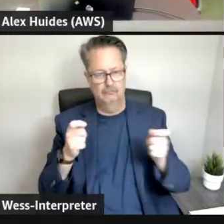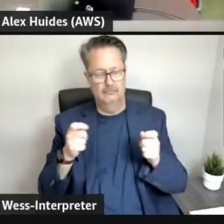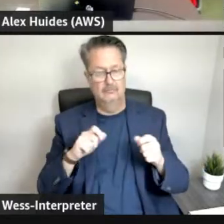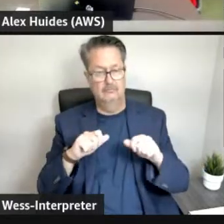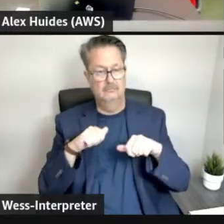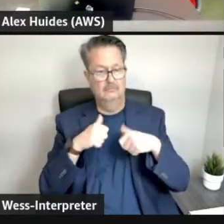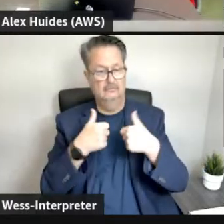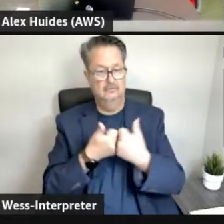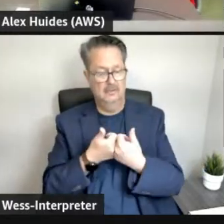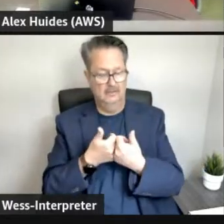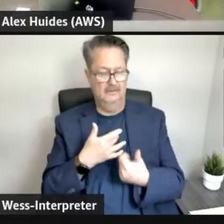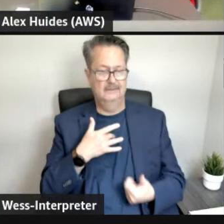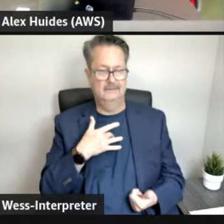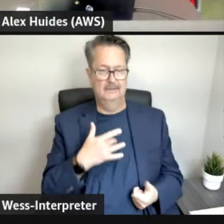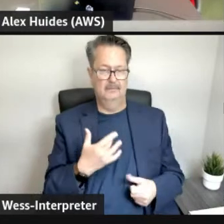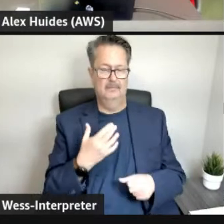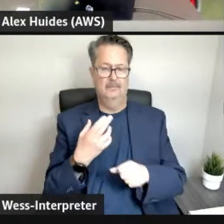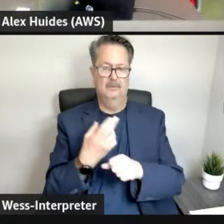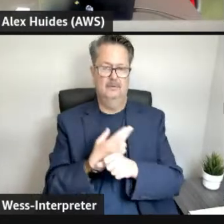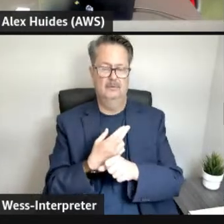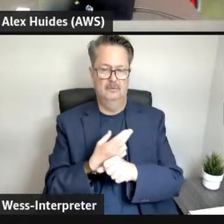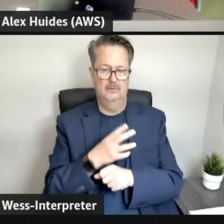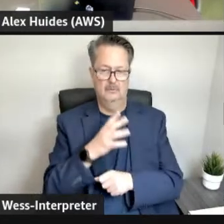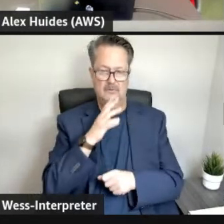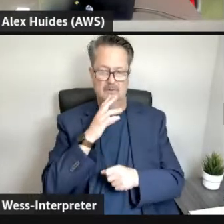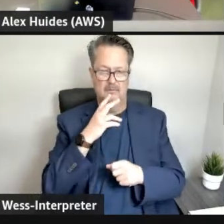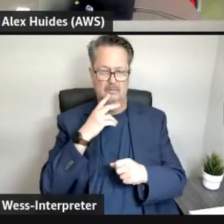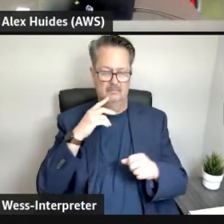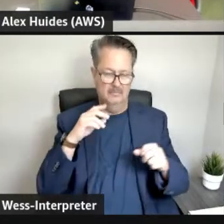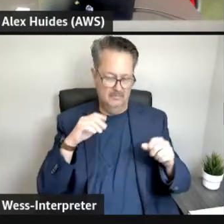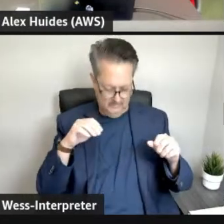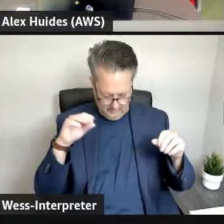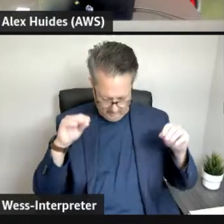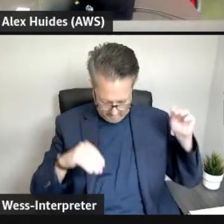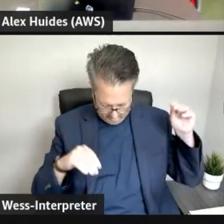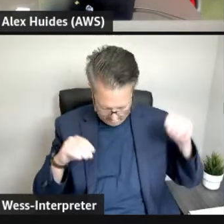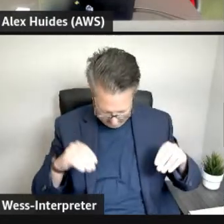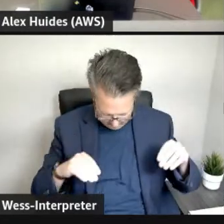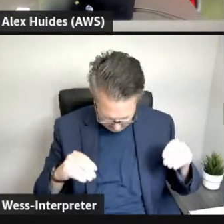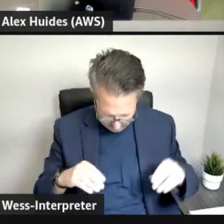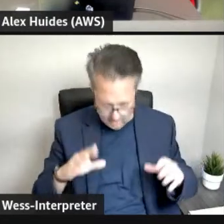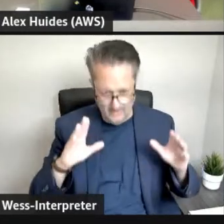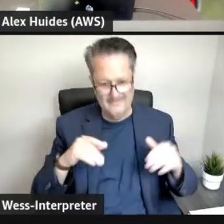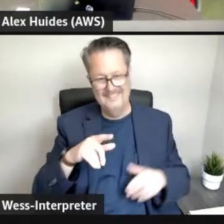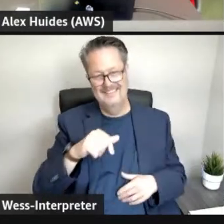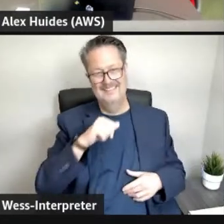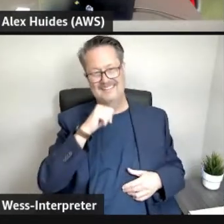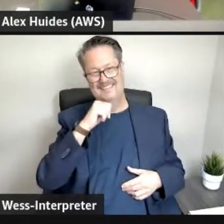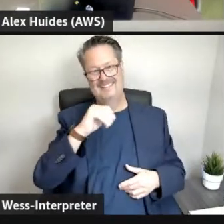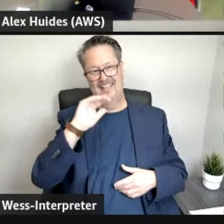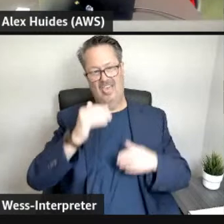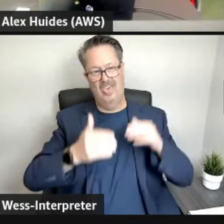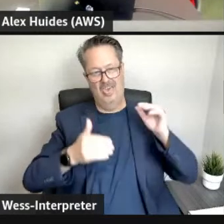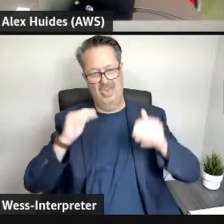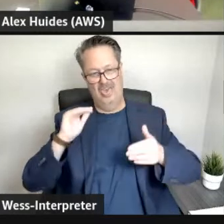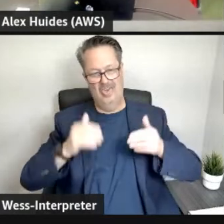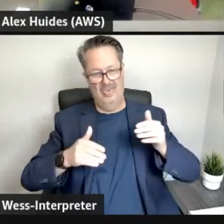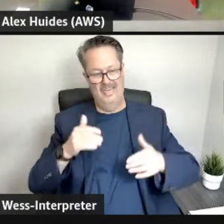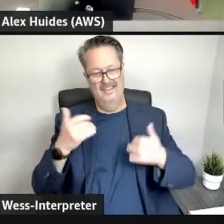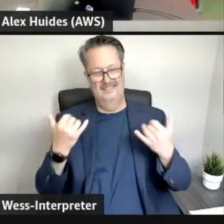and usually when we talk about this, we see heads nodding. Hopefully you're nodding as well now, is